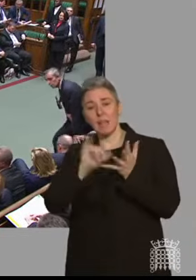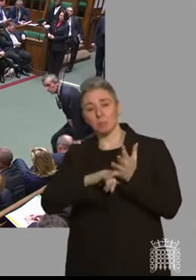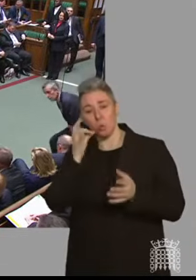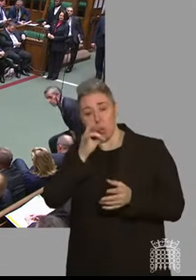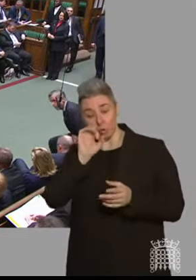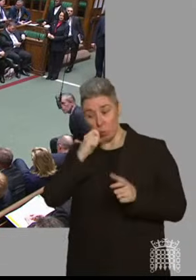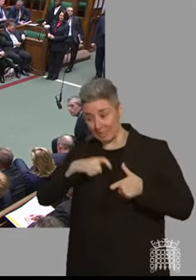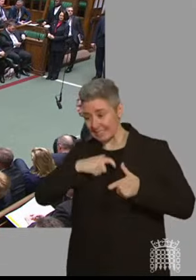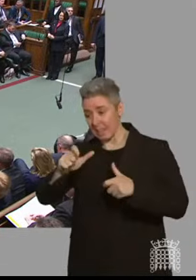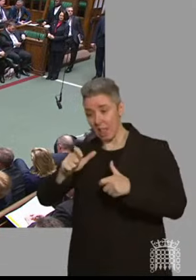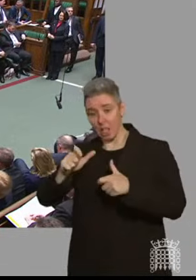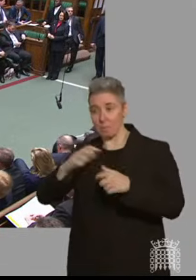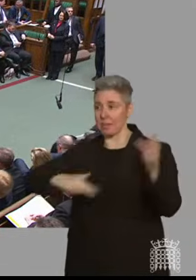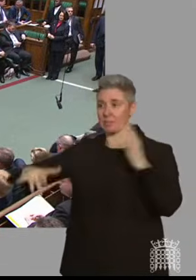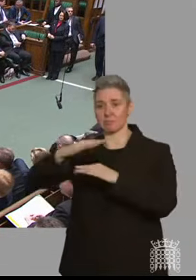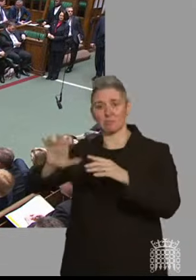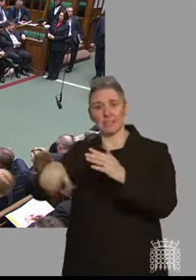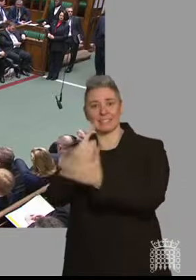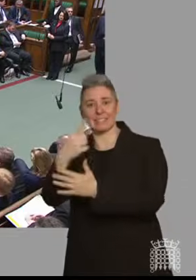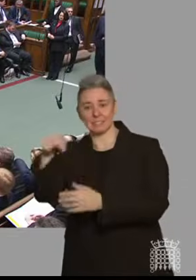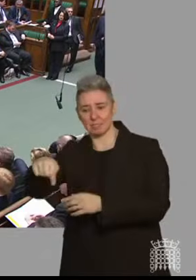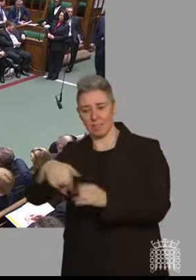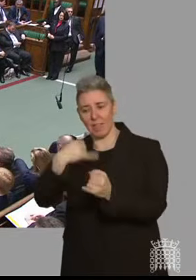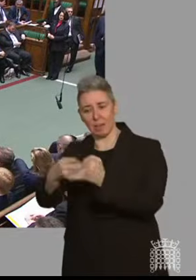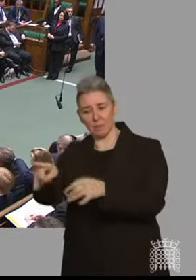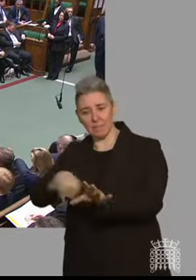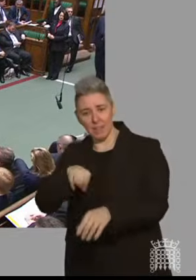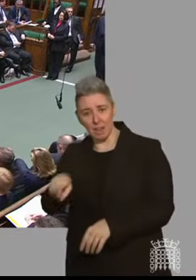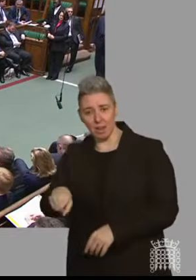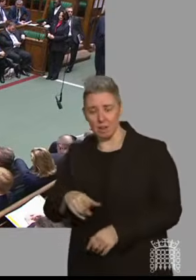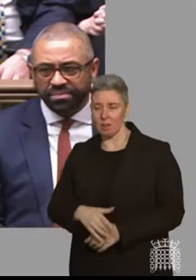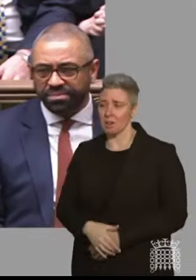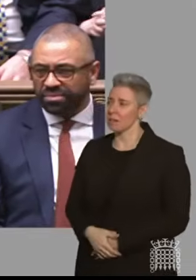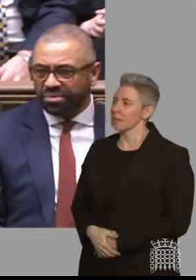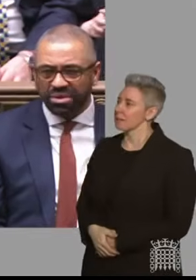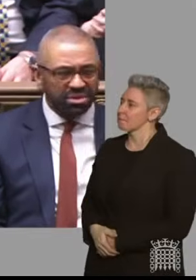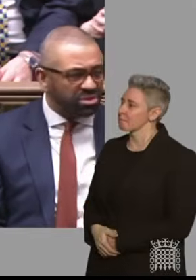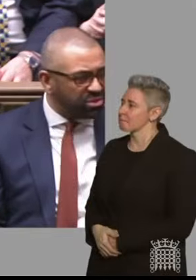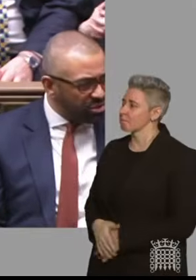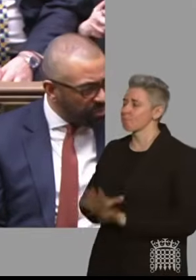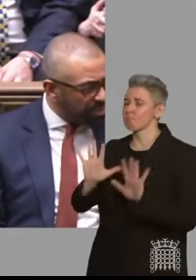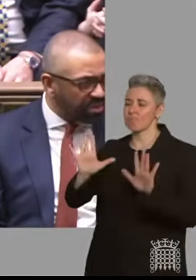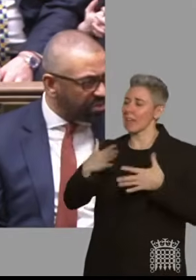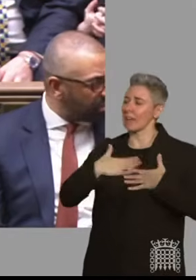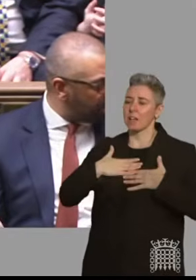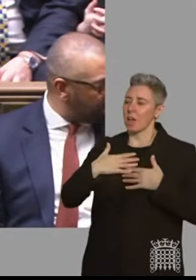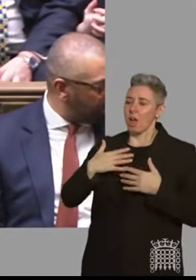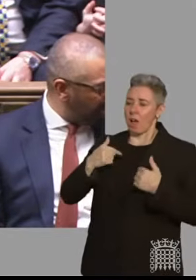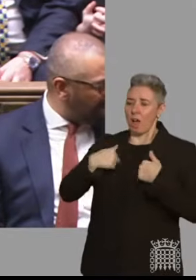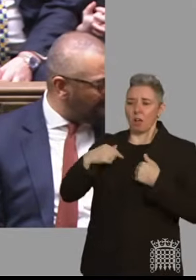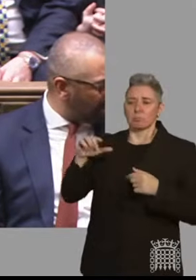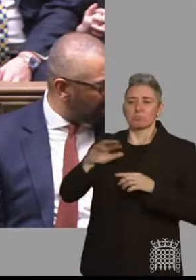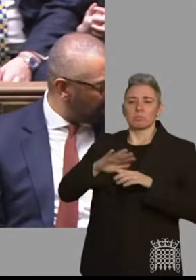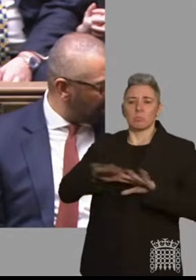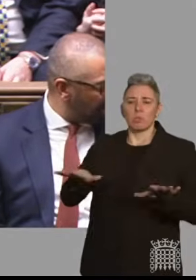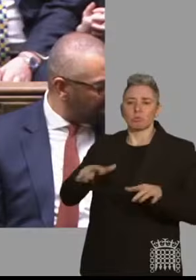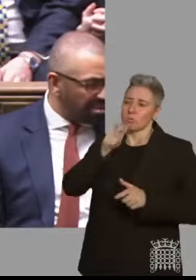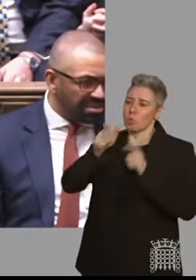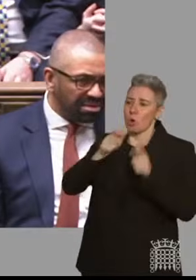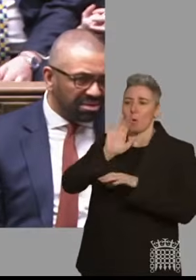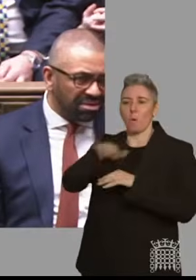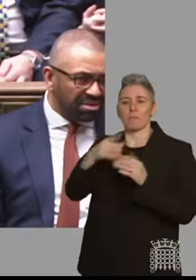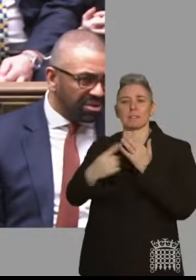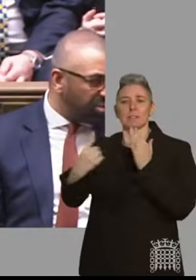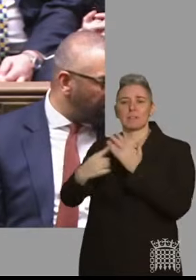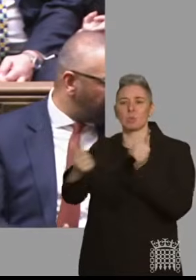it wouldn't be right for me to comment on individual companies, but what I can say is that our ambitious storm overflow reduction plan is backed